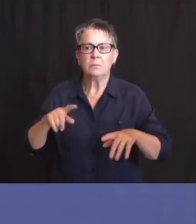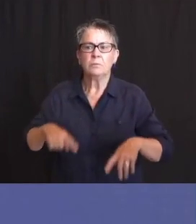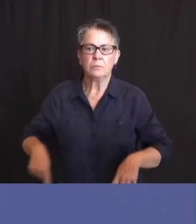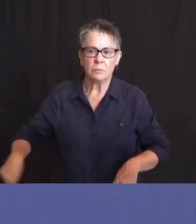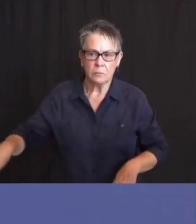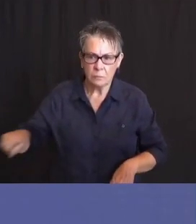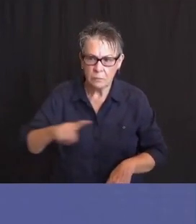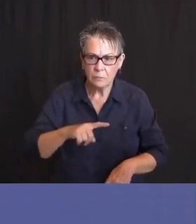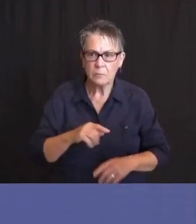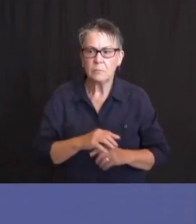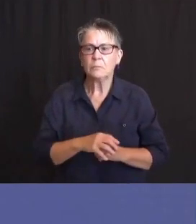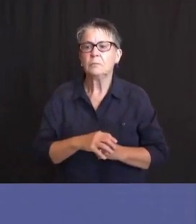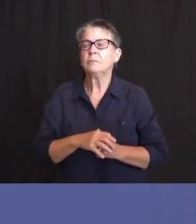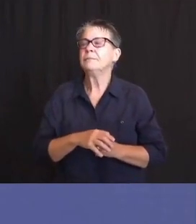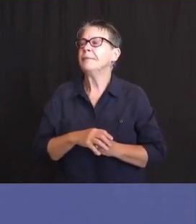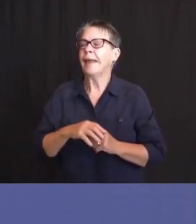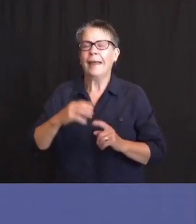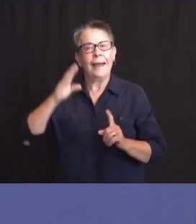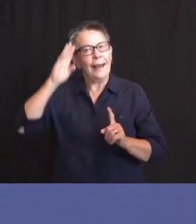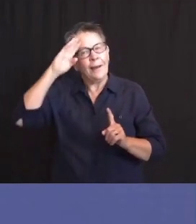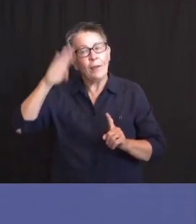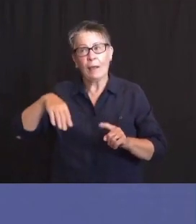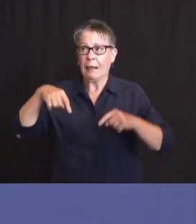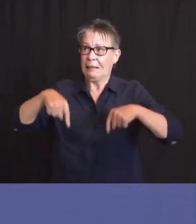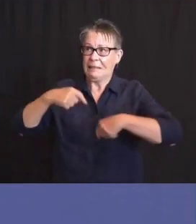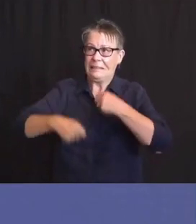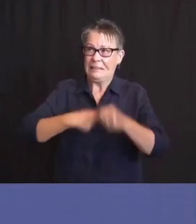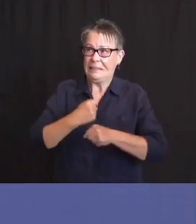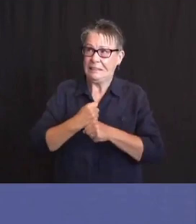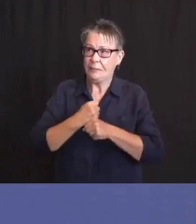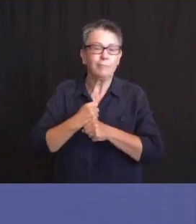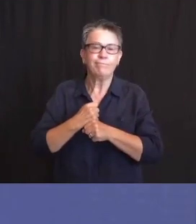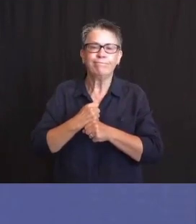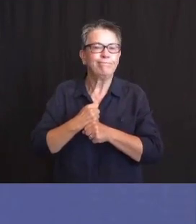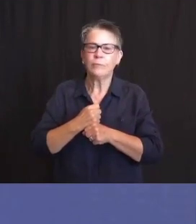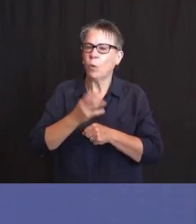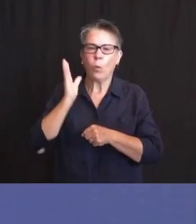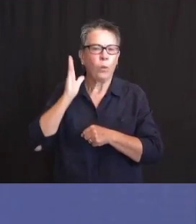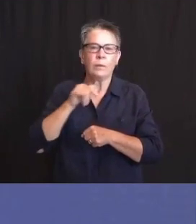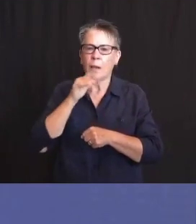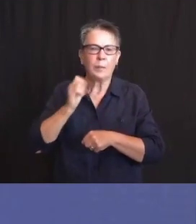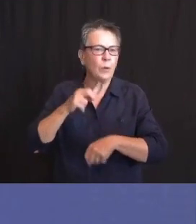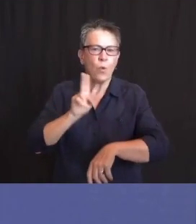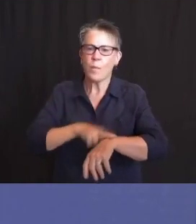unusual. Just look at the moment that we're in, not just as a state, but as a nation in the world.